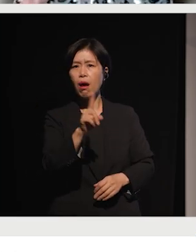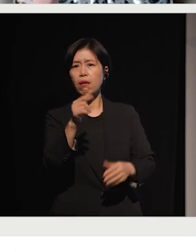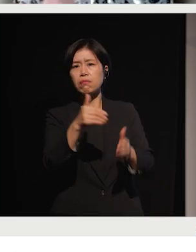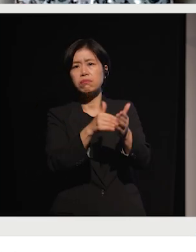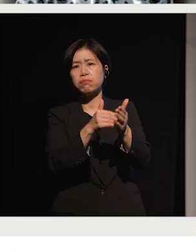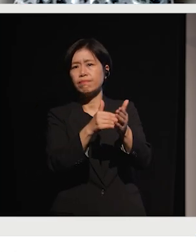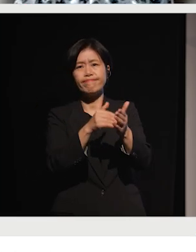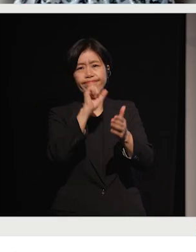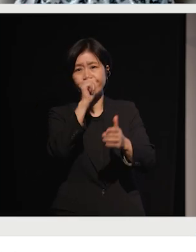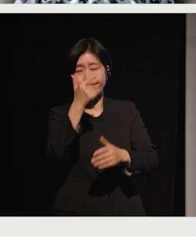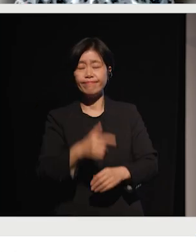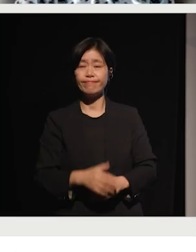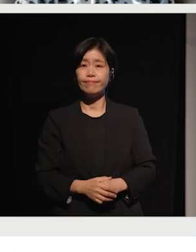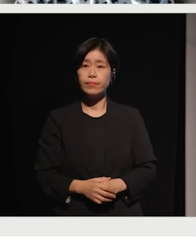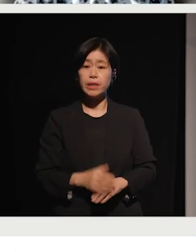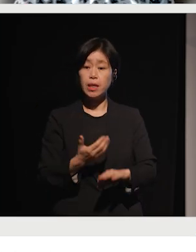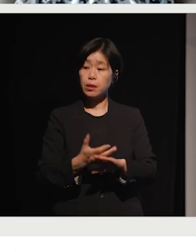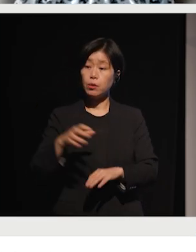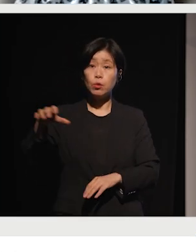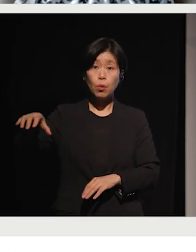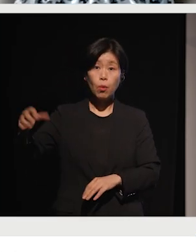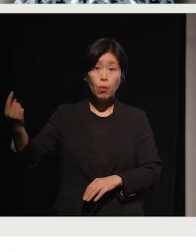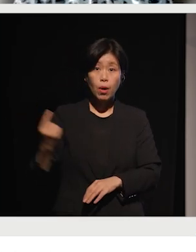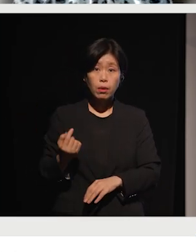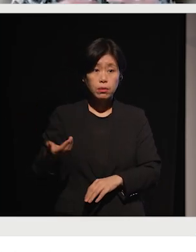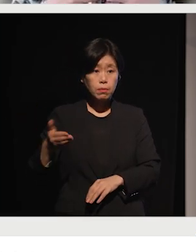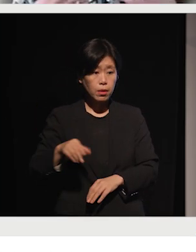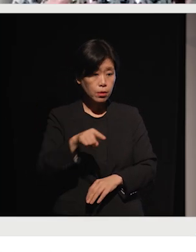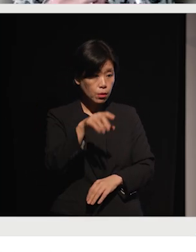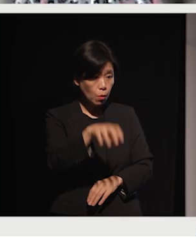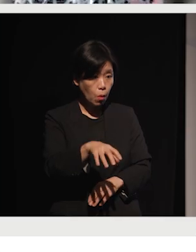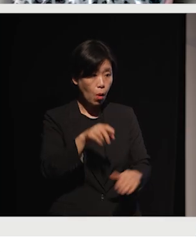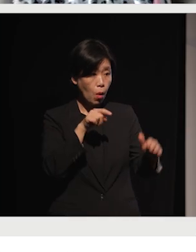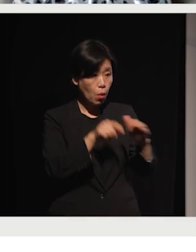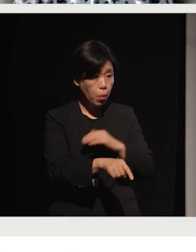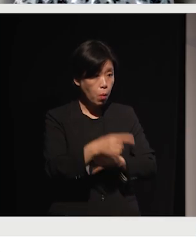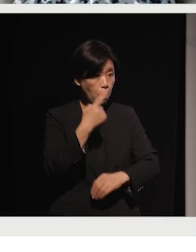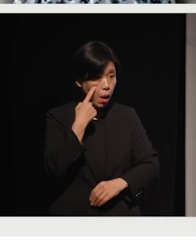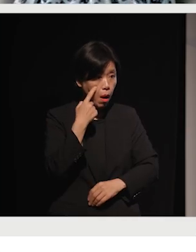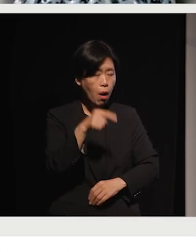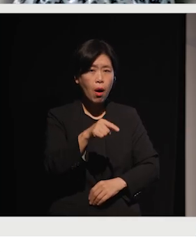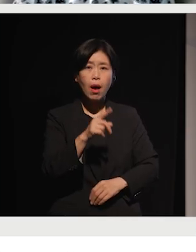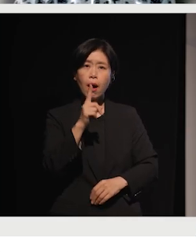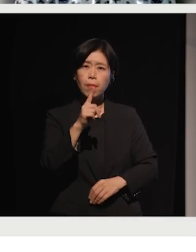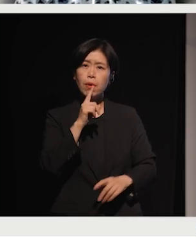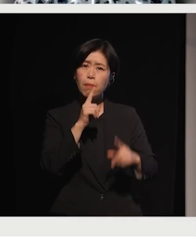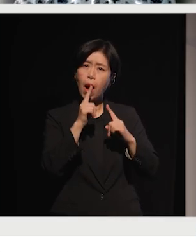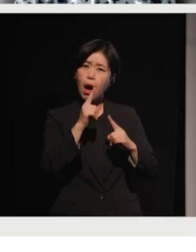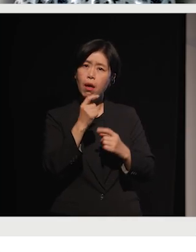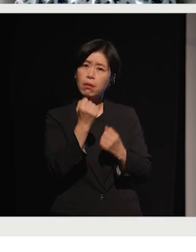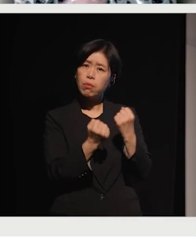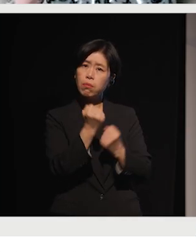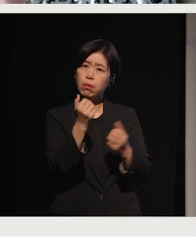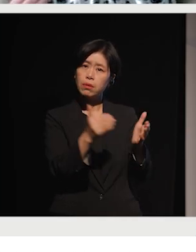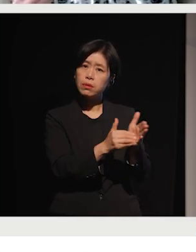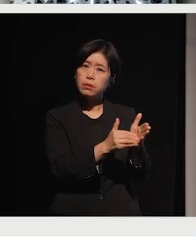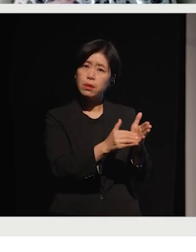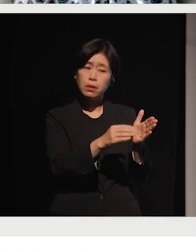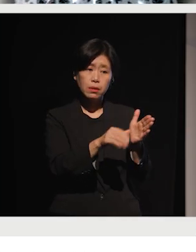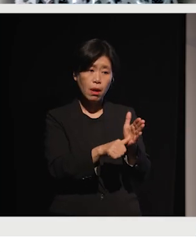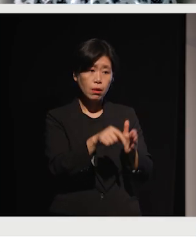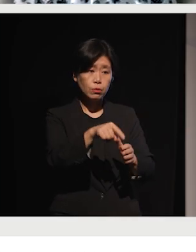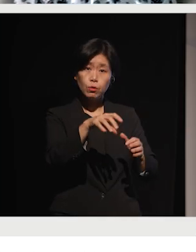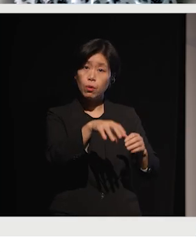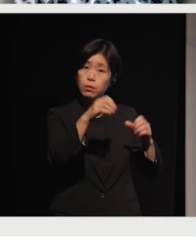that one verbal description tour is happening that quarter? That can't be the only way that they visit our museums. So that's